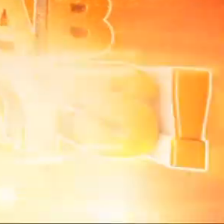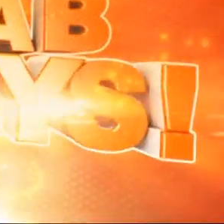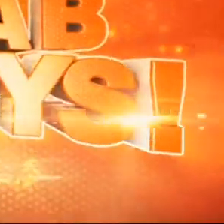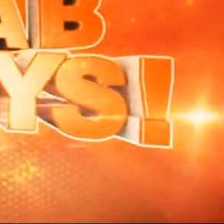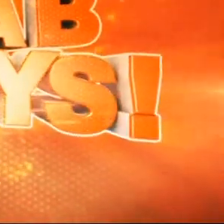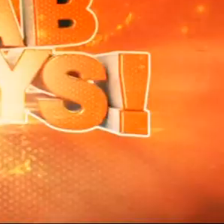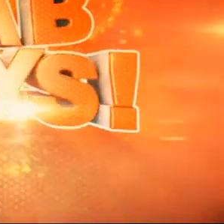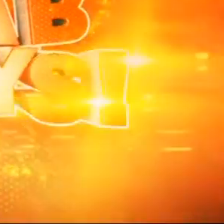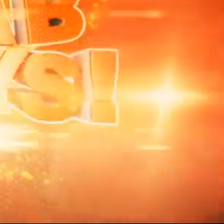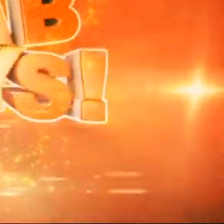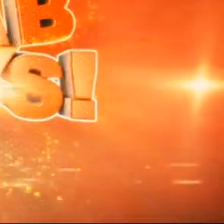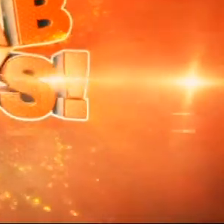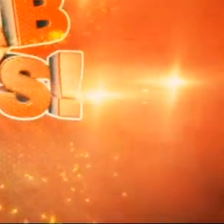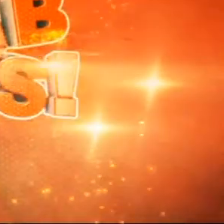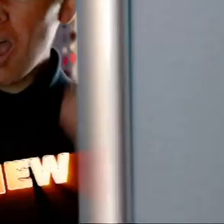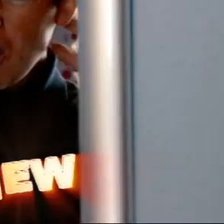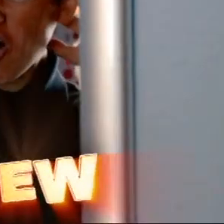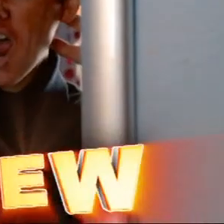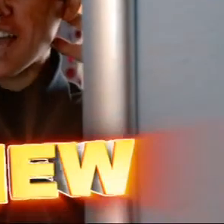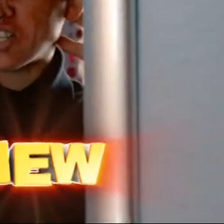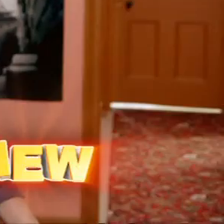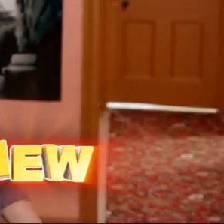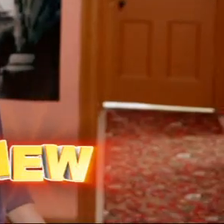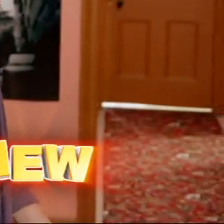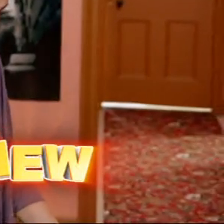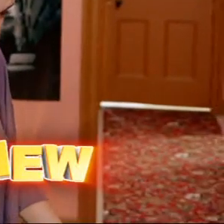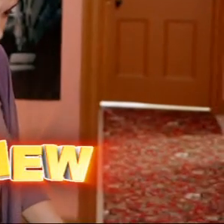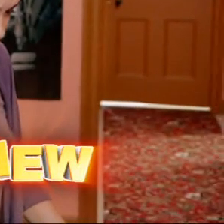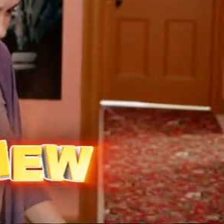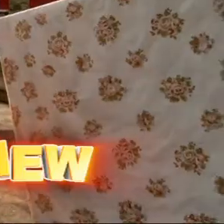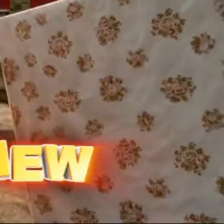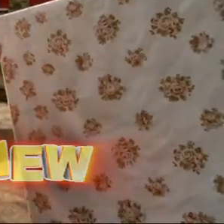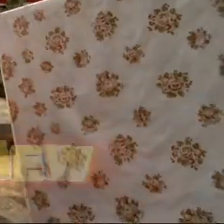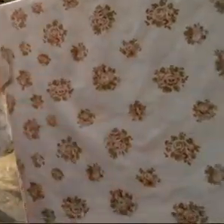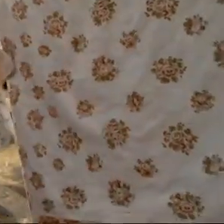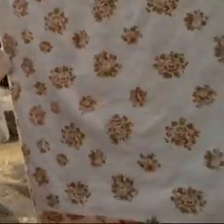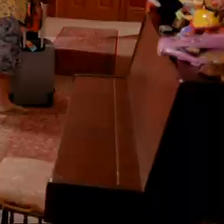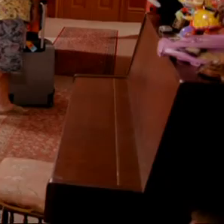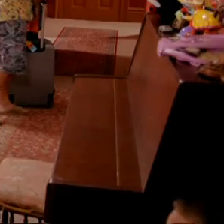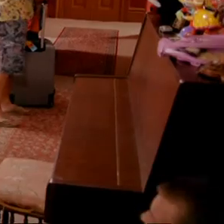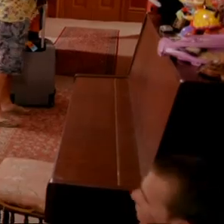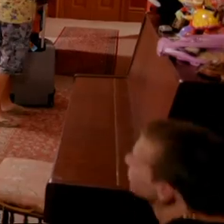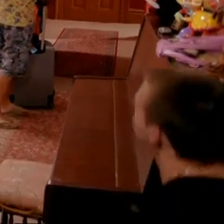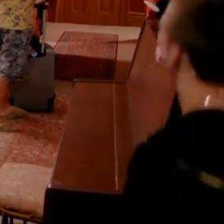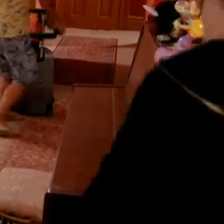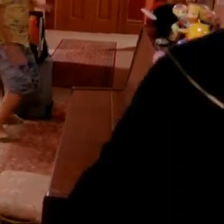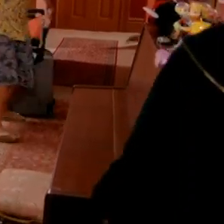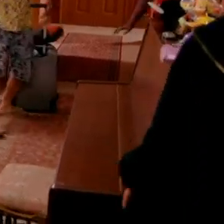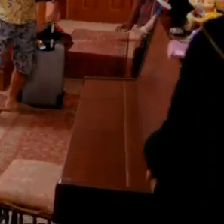Start your weekend with new Big Fab Fridays. I'm orange! Make new friends at the dumping ground.